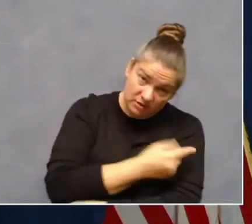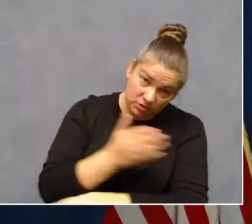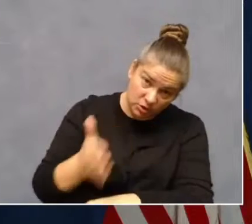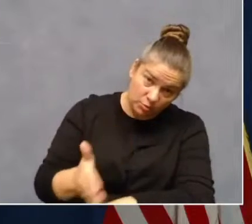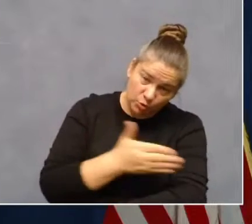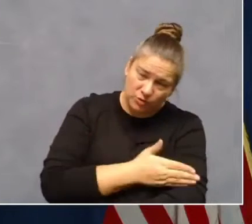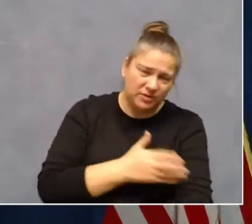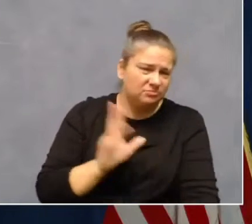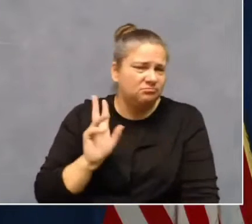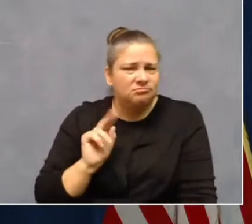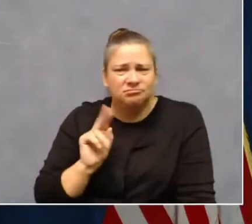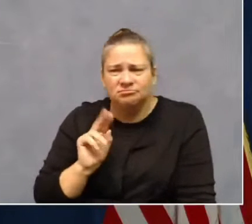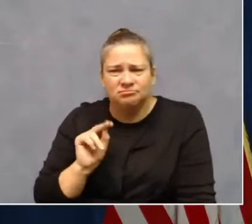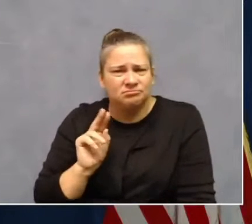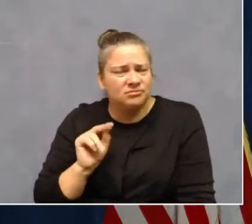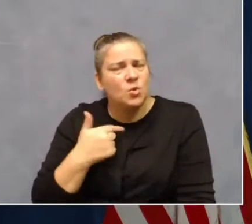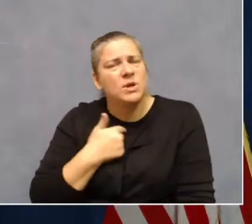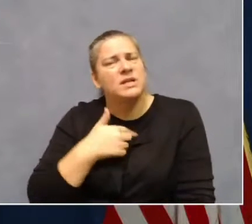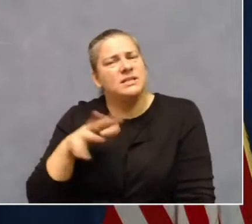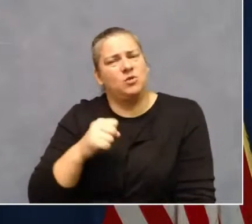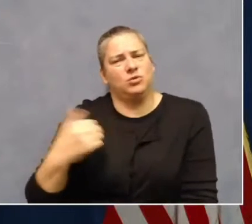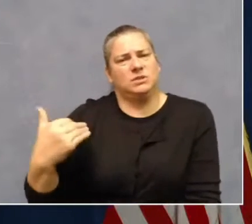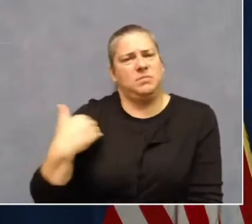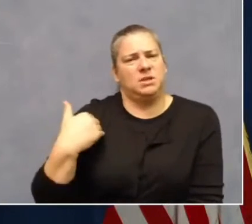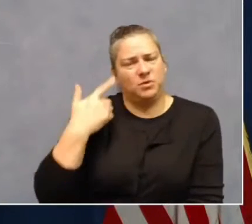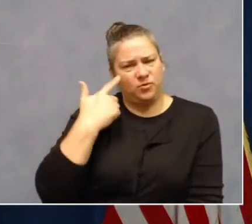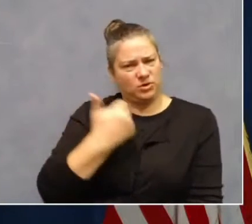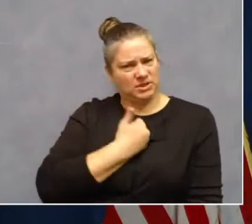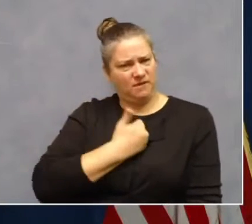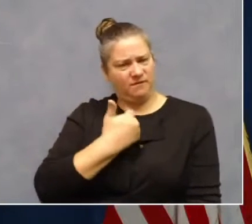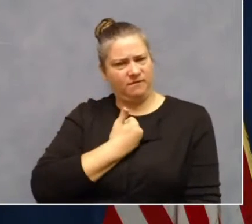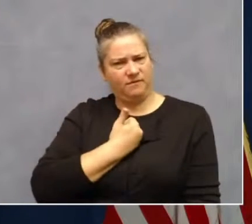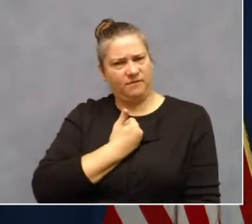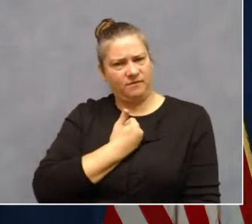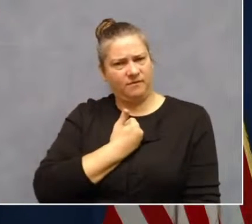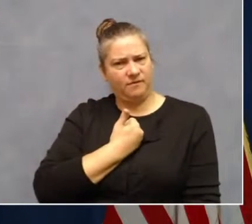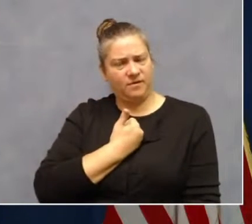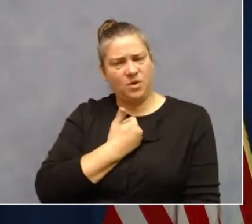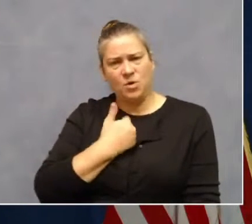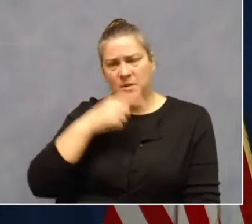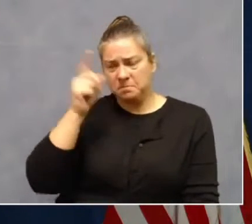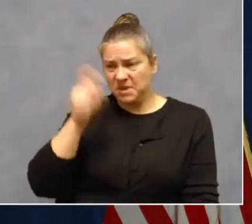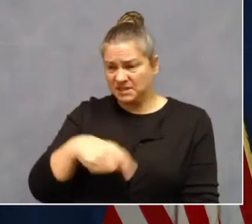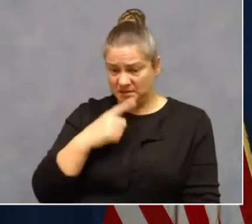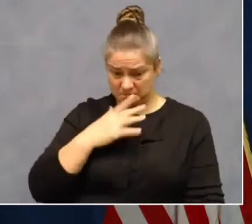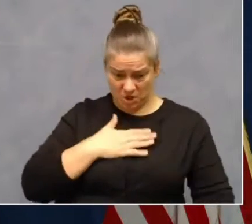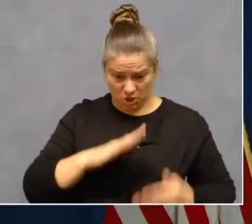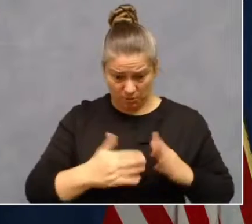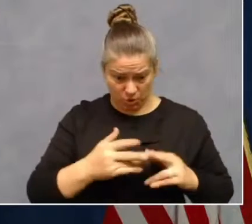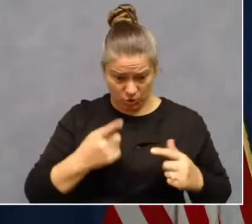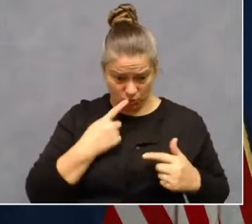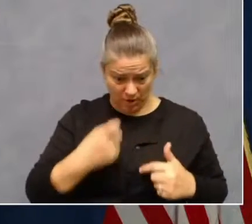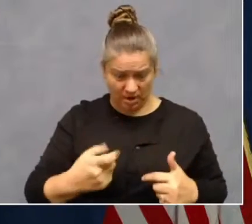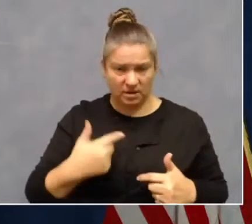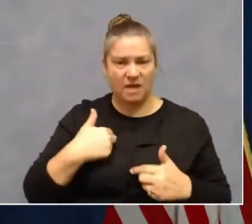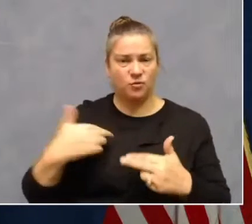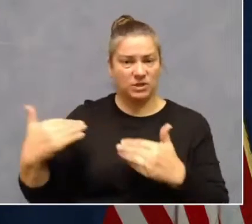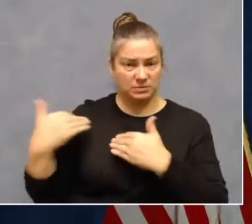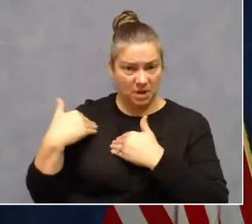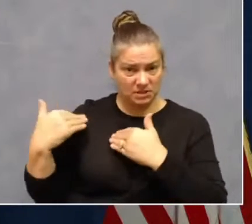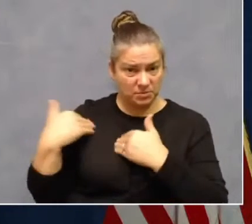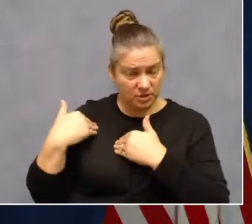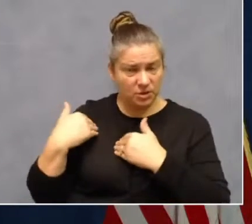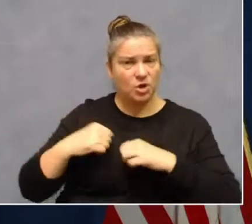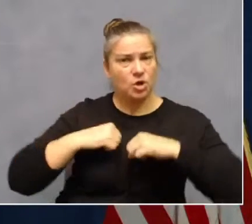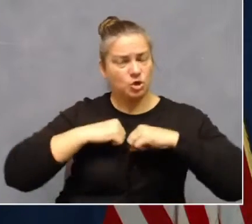But we do have to take responsibility. We do have to say when our community is red that we all have a responsibility to protect